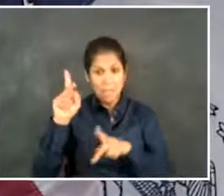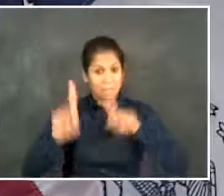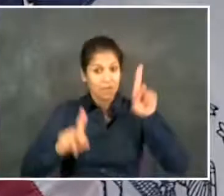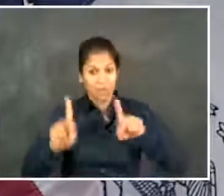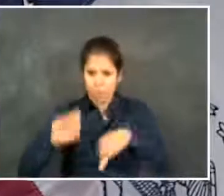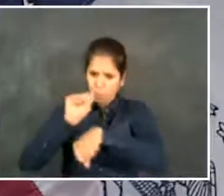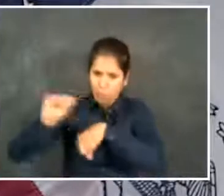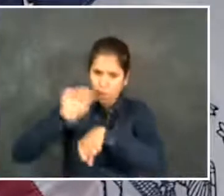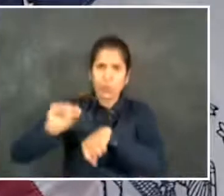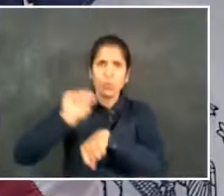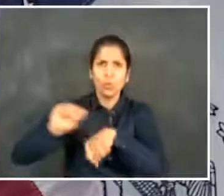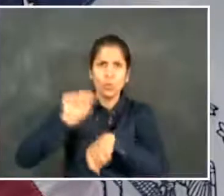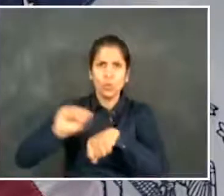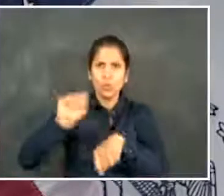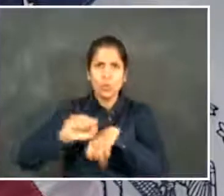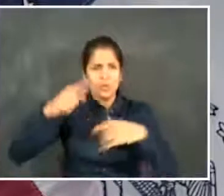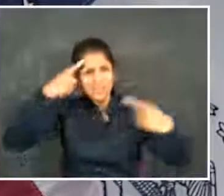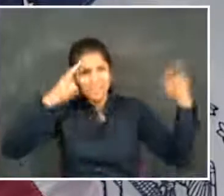together.